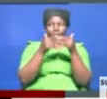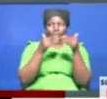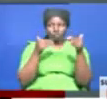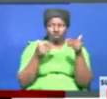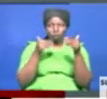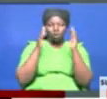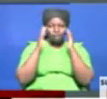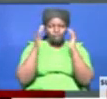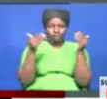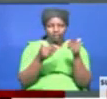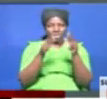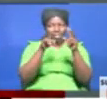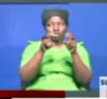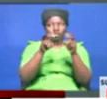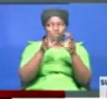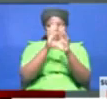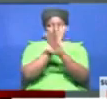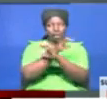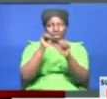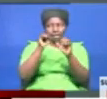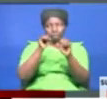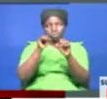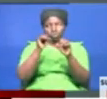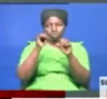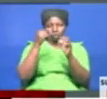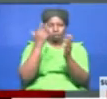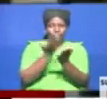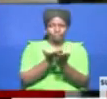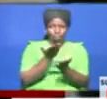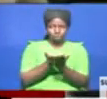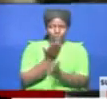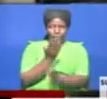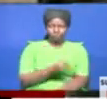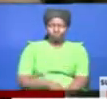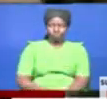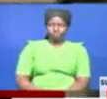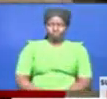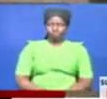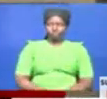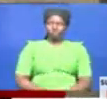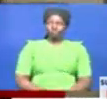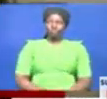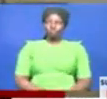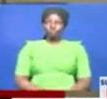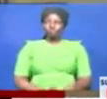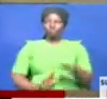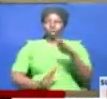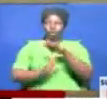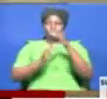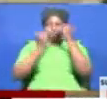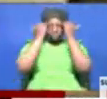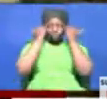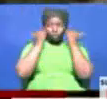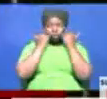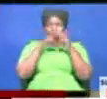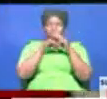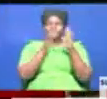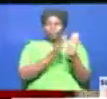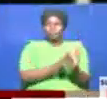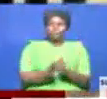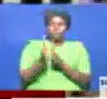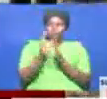into the matters of the presidential petition there. The Supreme Court has kicked off preparations